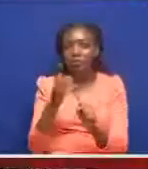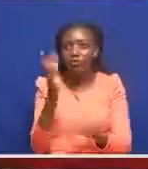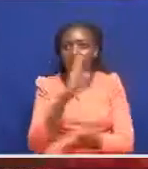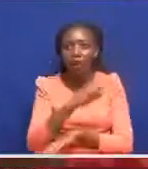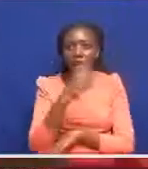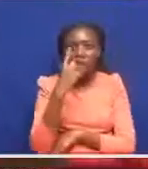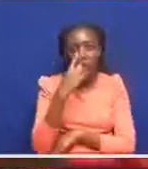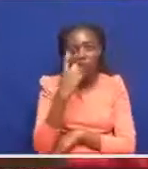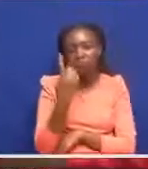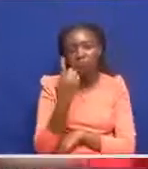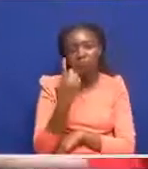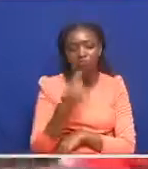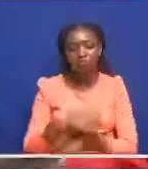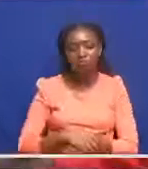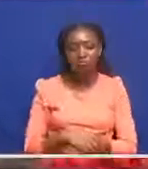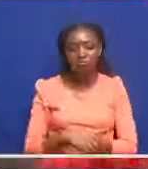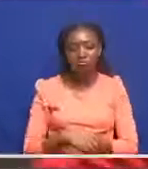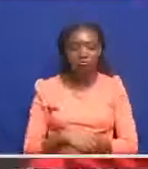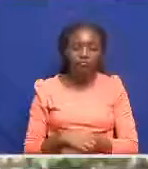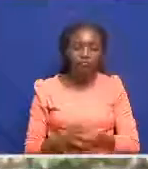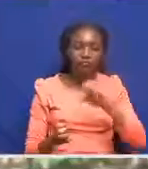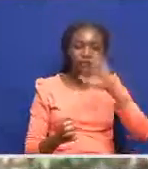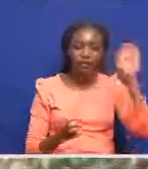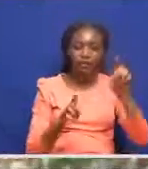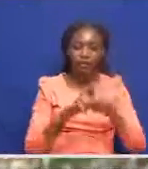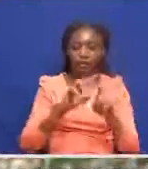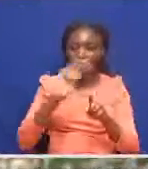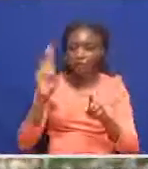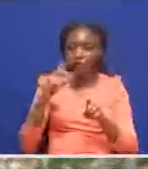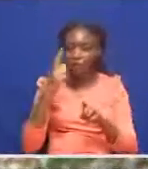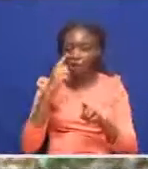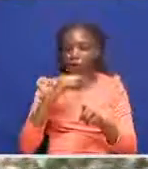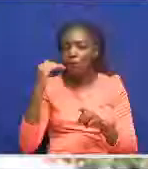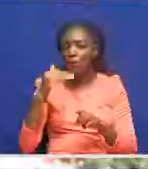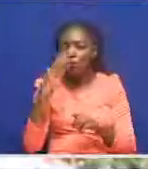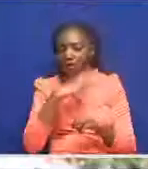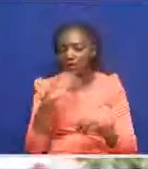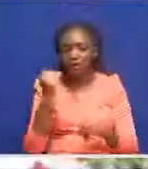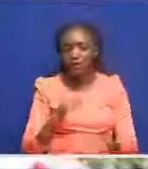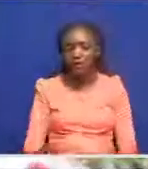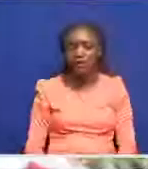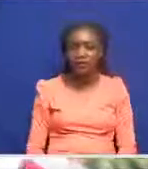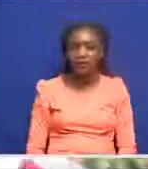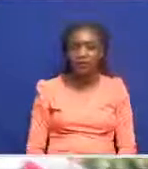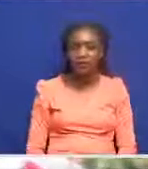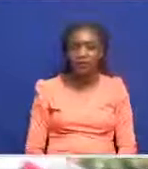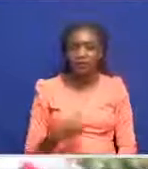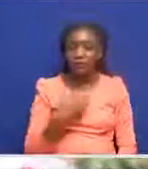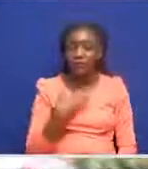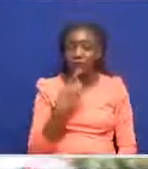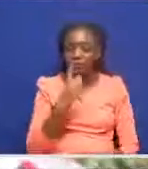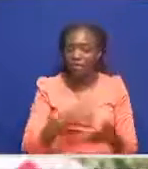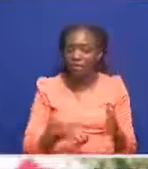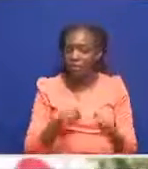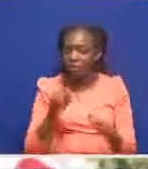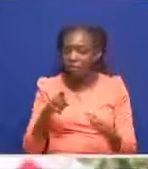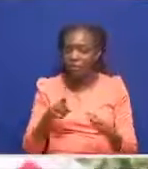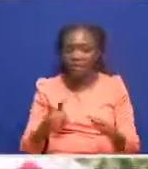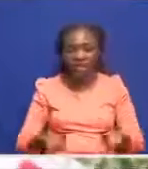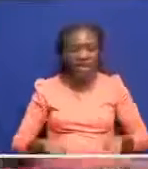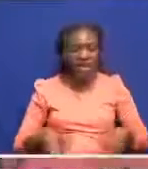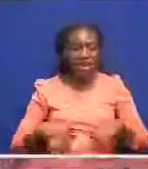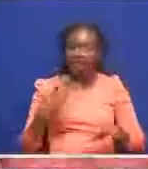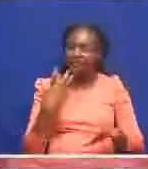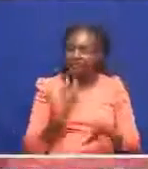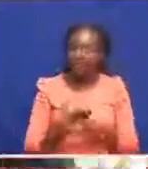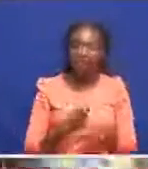or west, home will always remain the best. I can say there's no good moment here. Because all the time is problems.